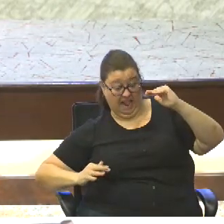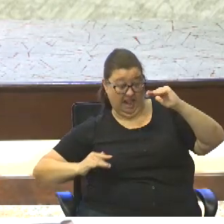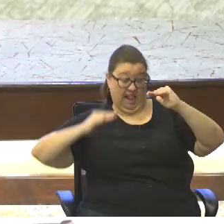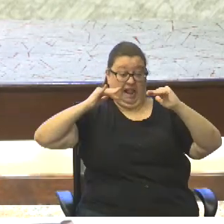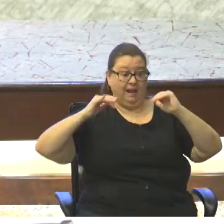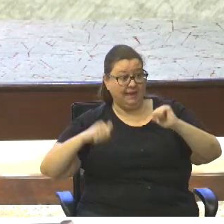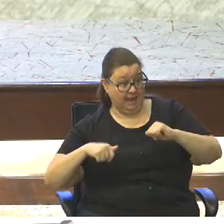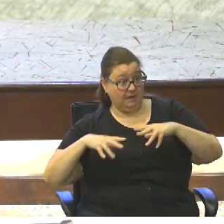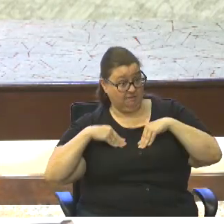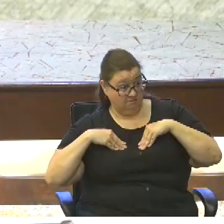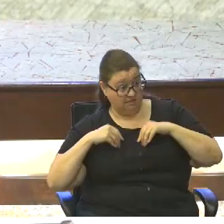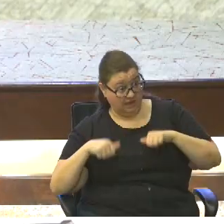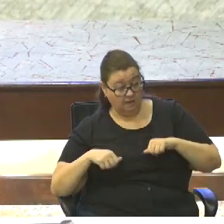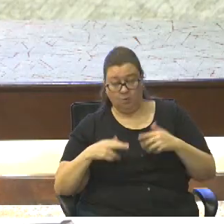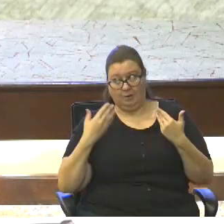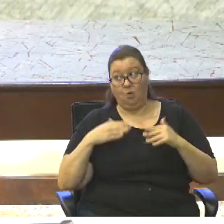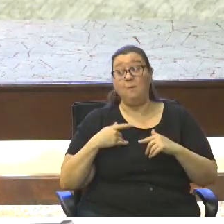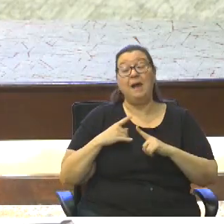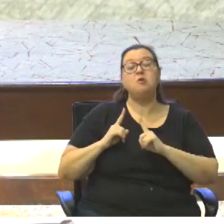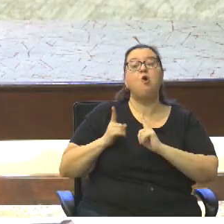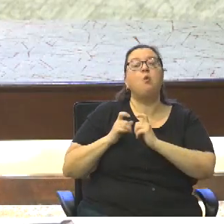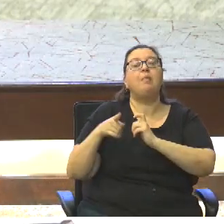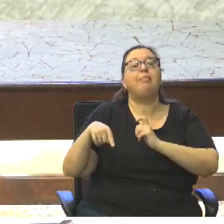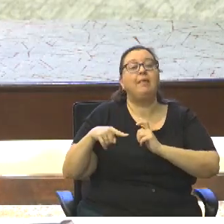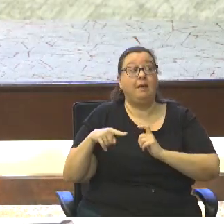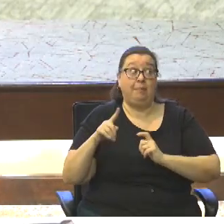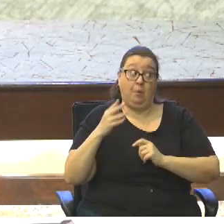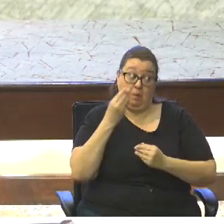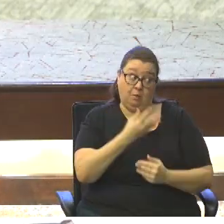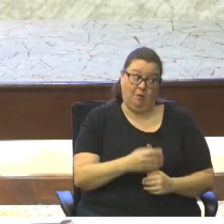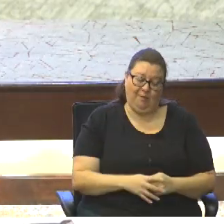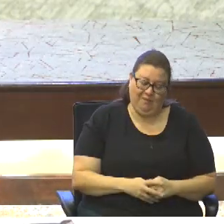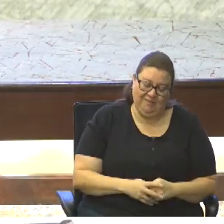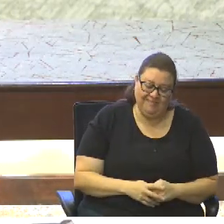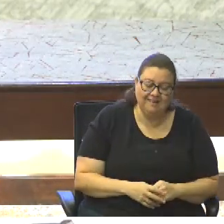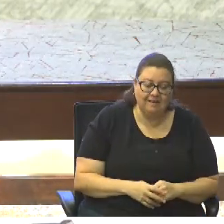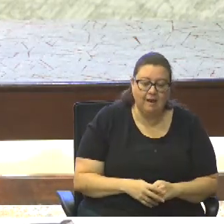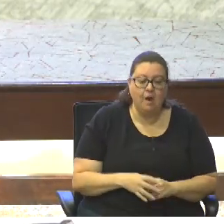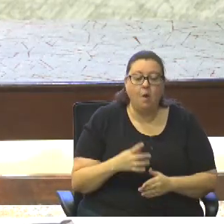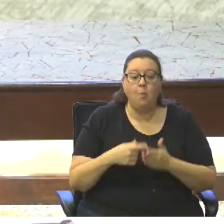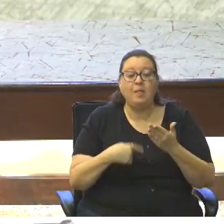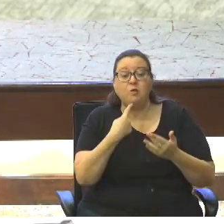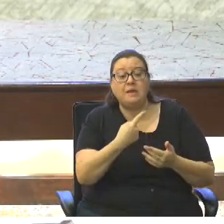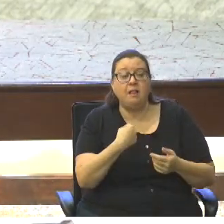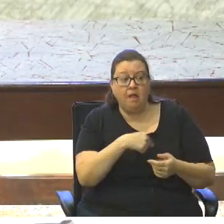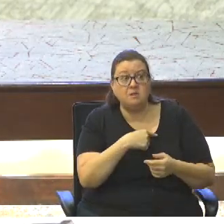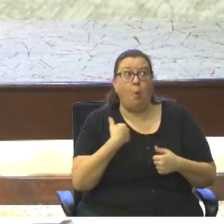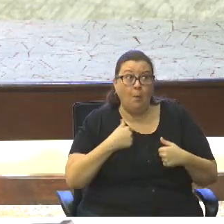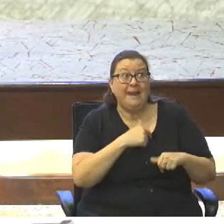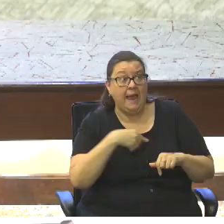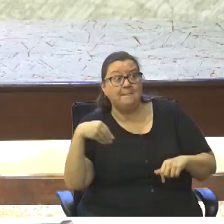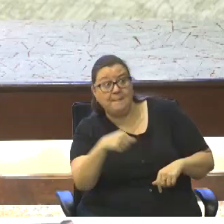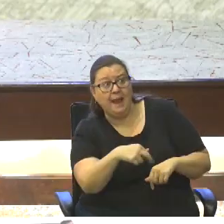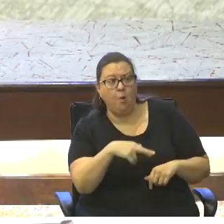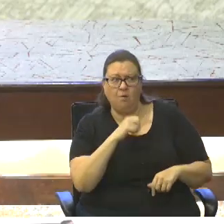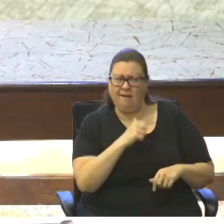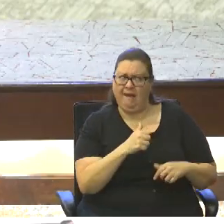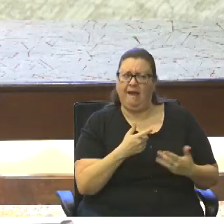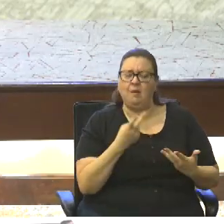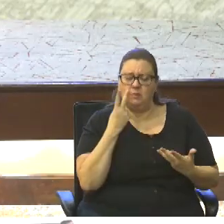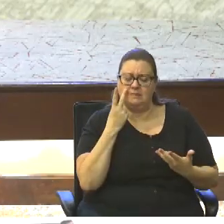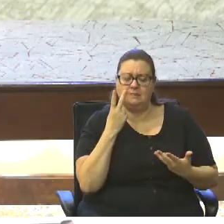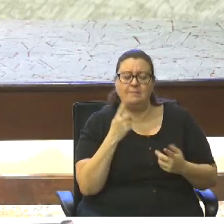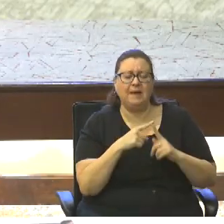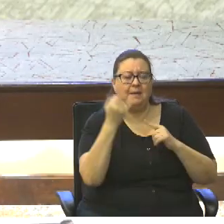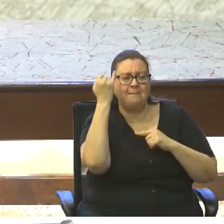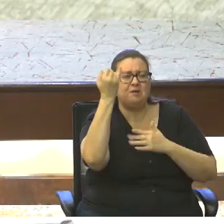having conversation about this, you're going to find out. We're all going to find out what they're going to tell us that they're willing to absorb or not. I would